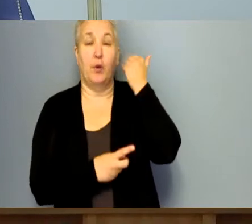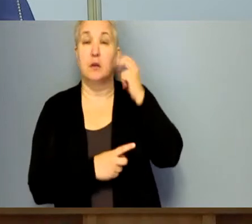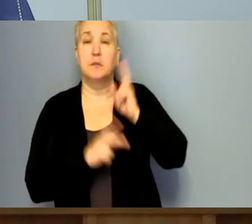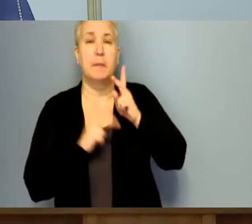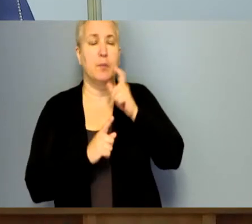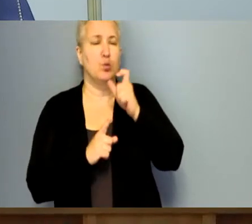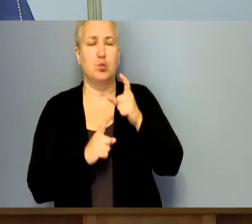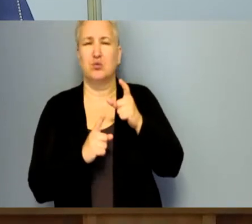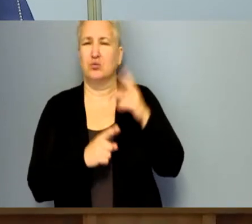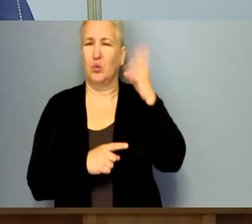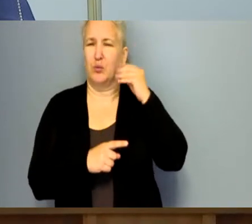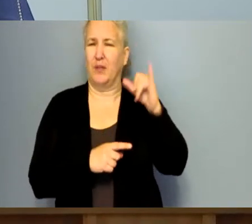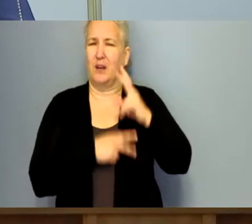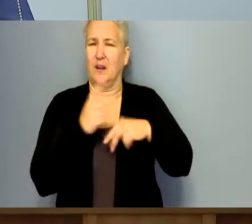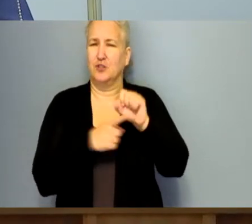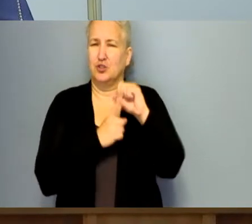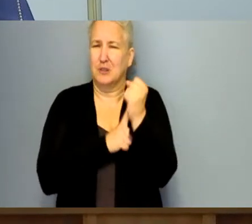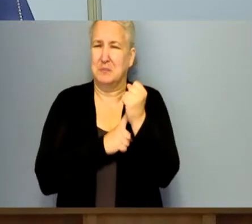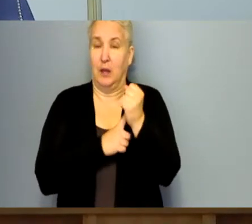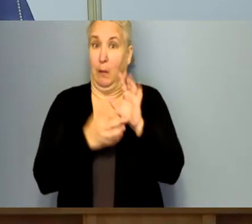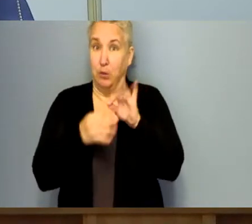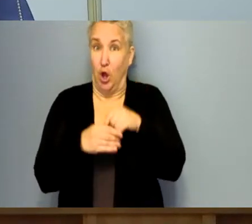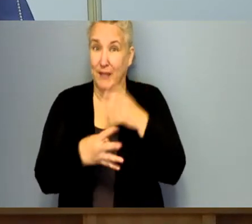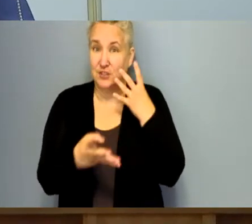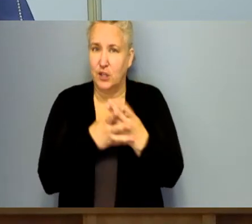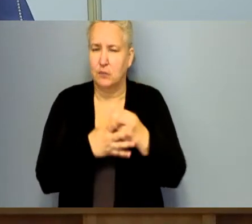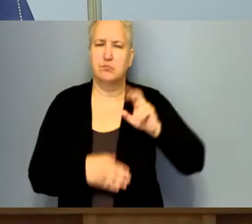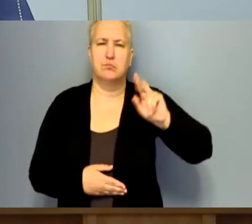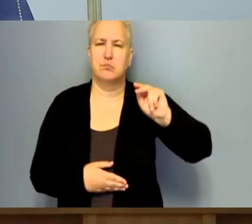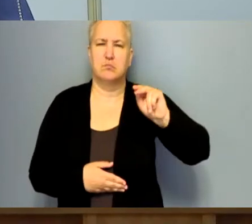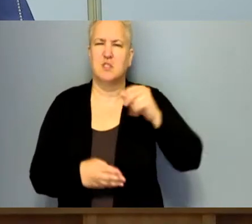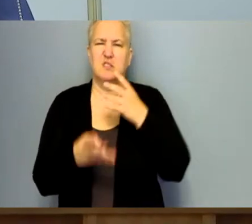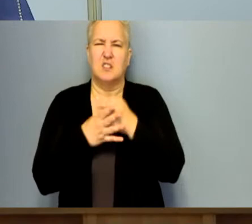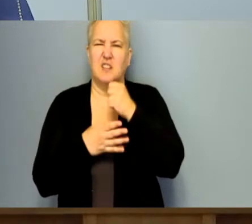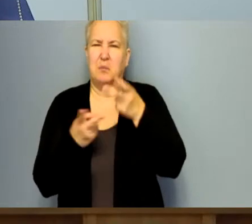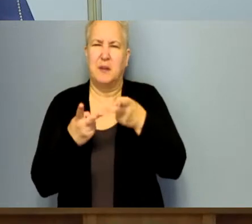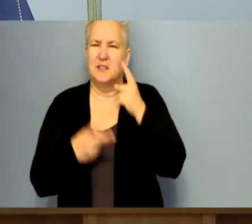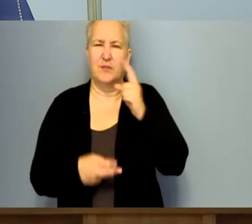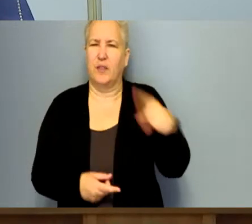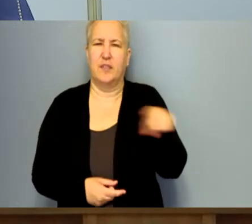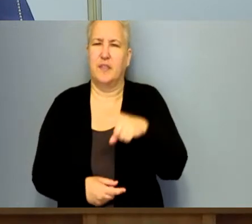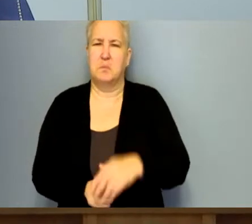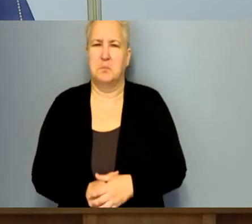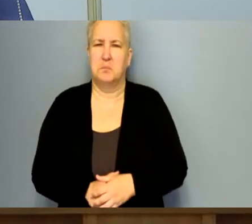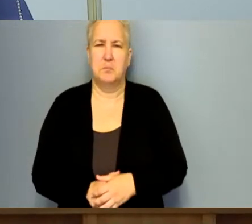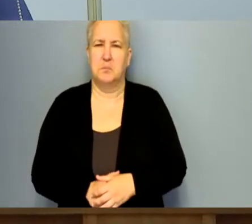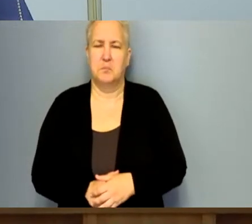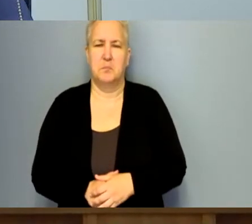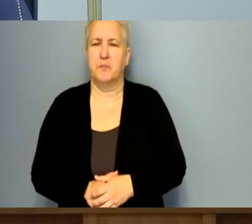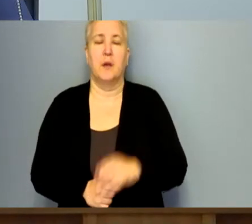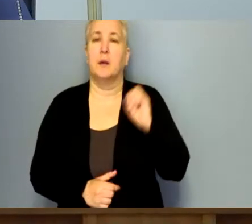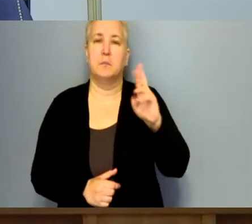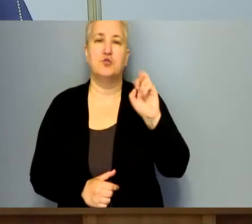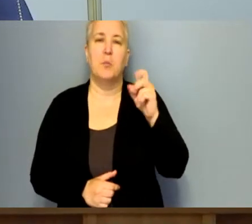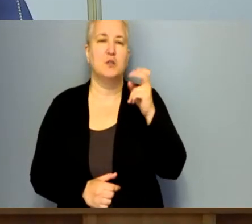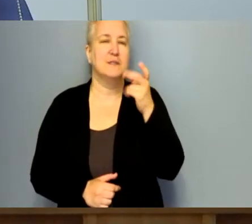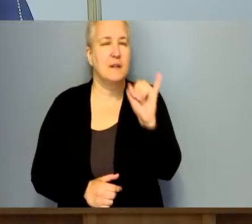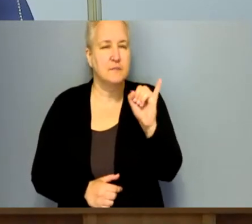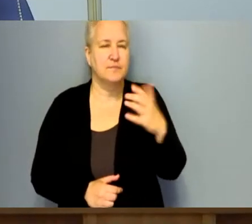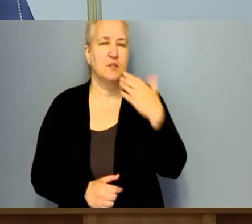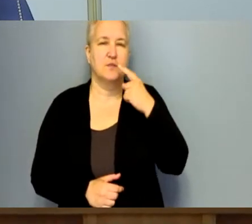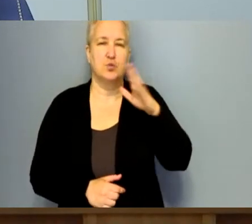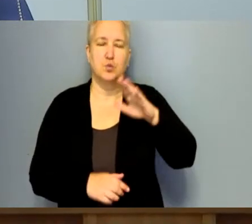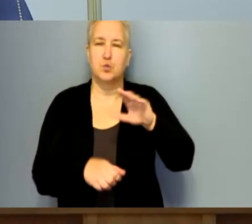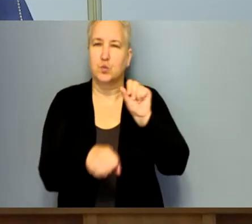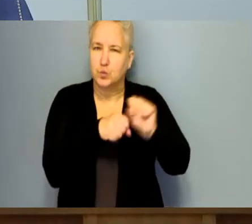going through that kind of circumstance really don't belong in a jail. The jail's not a place for them. And so I want to thank Commissioner Marseglia for the work that she's been doing for